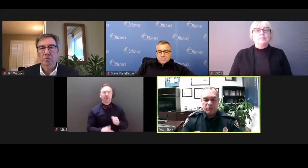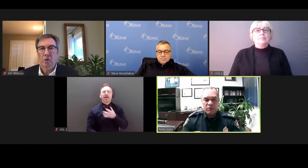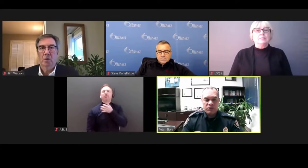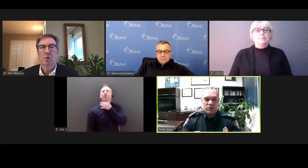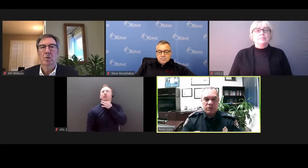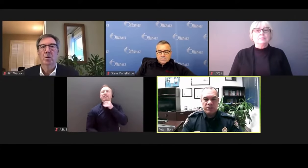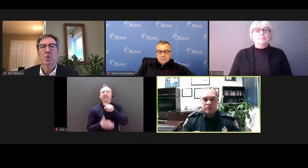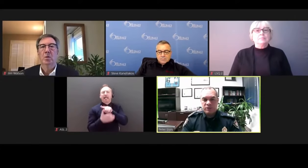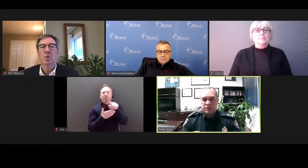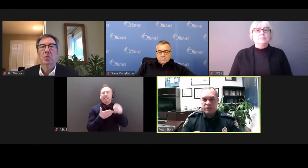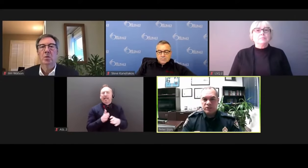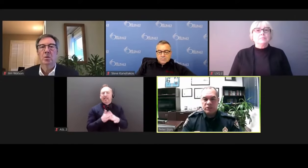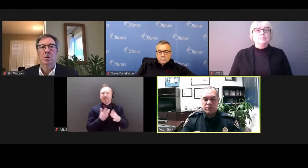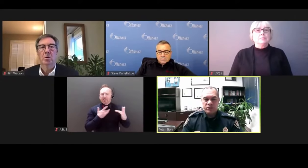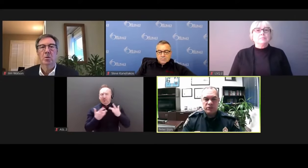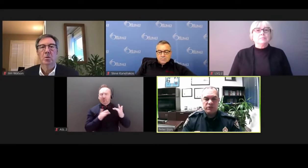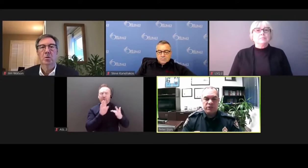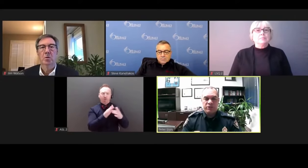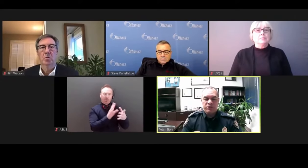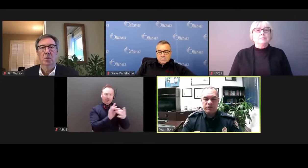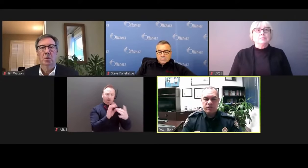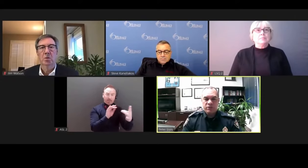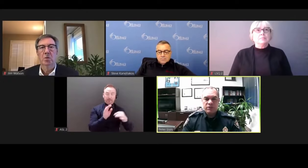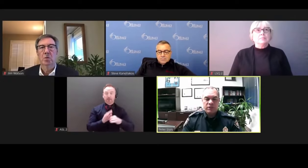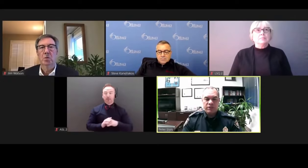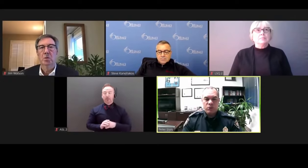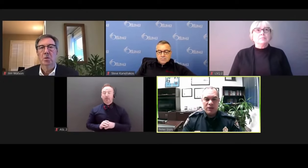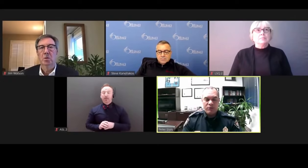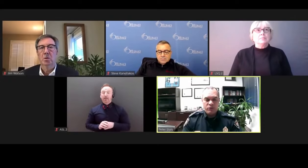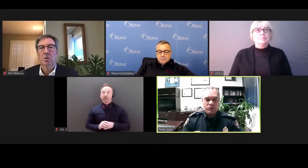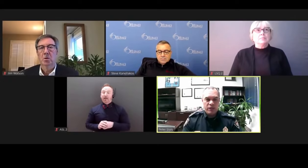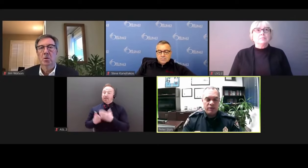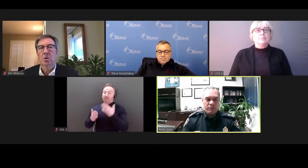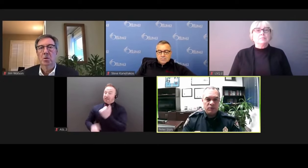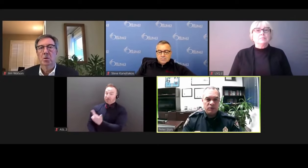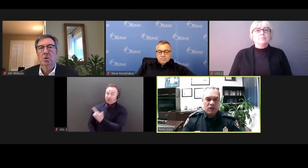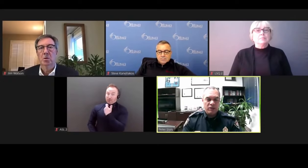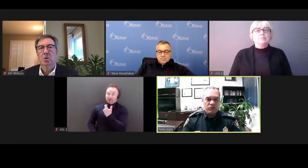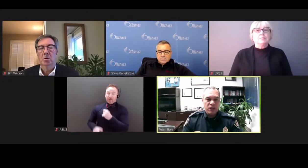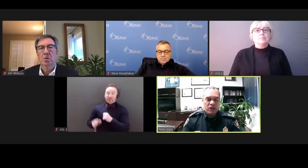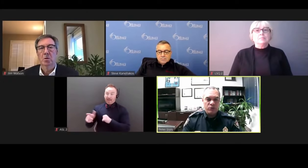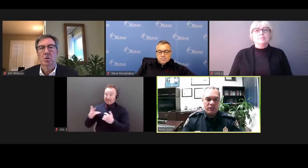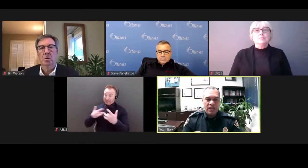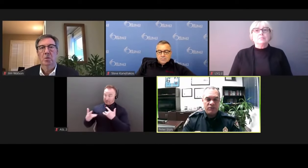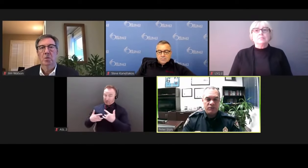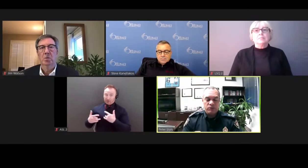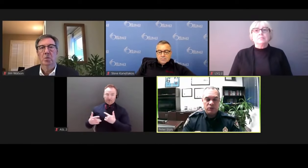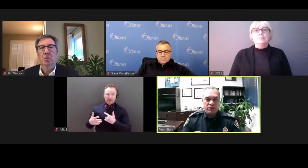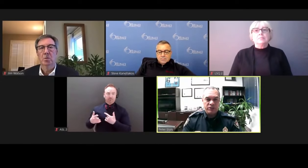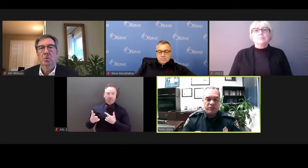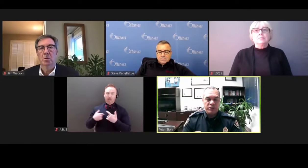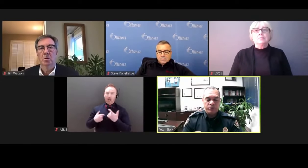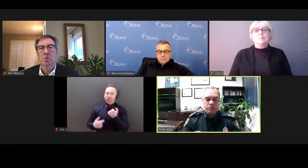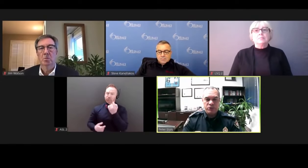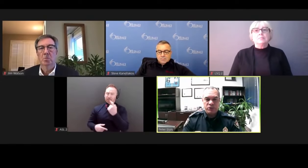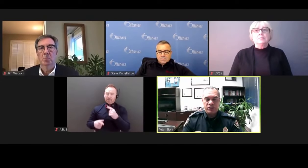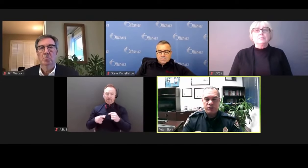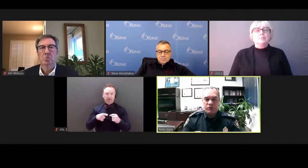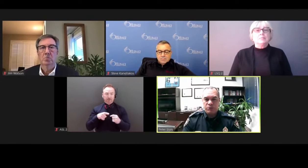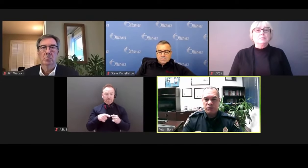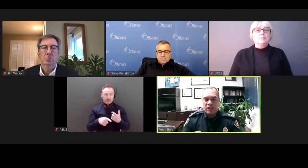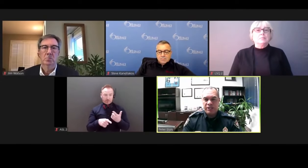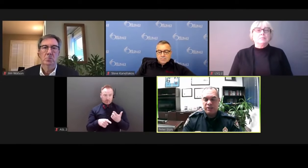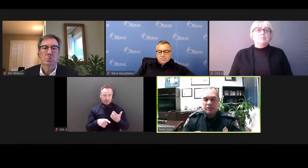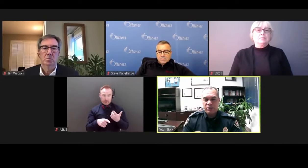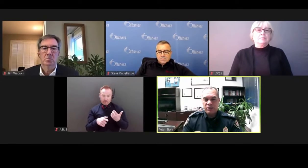Thank you very much for your question. I share those concerns. That's why we've gone as far as we have and we'll continue to push ourselves